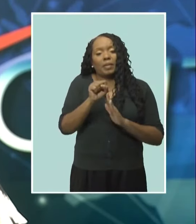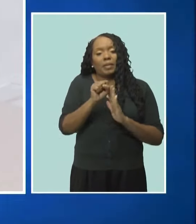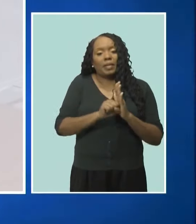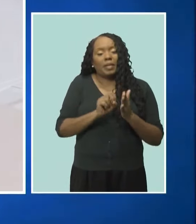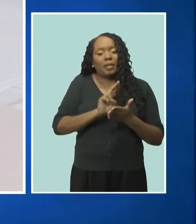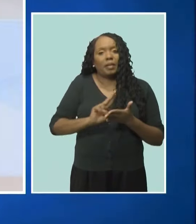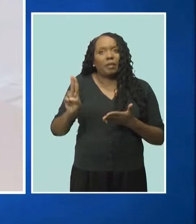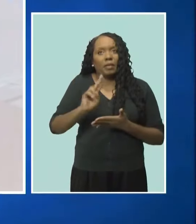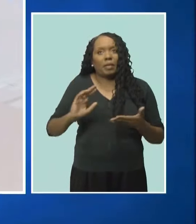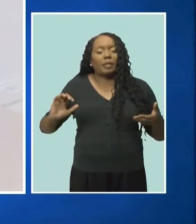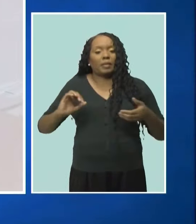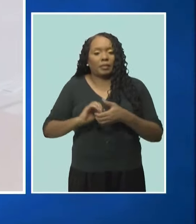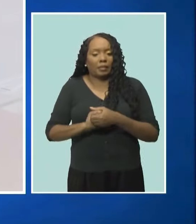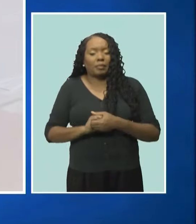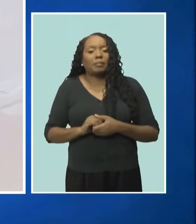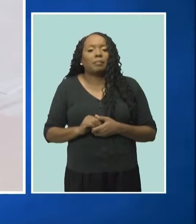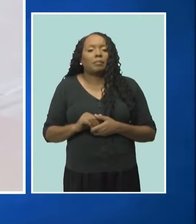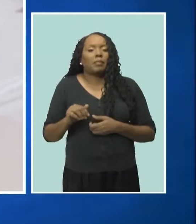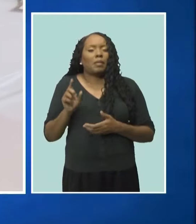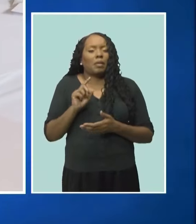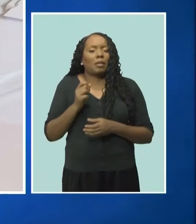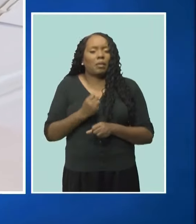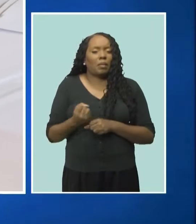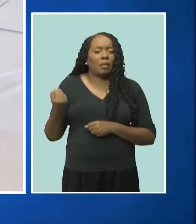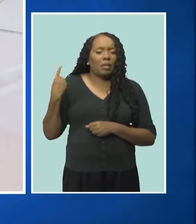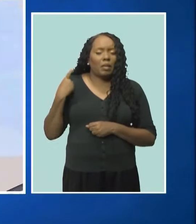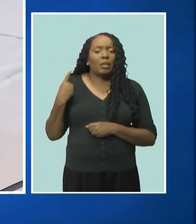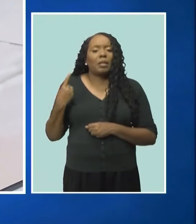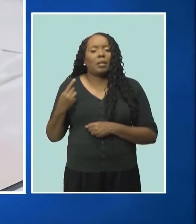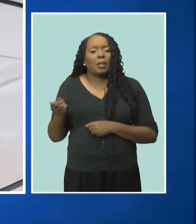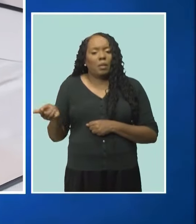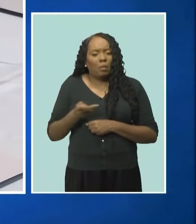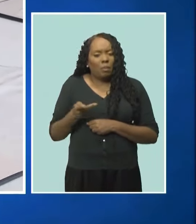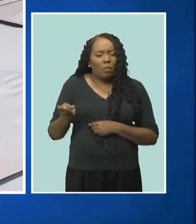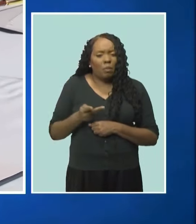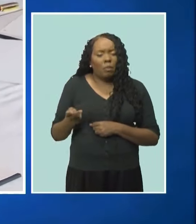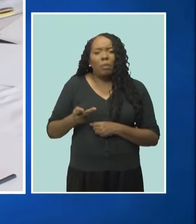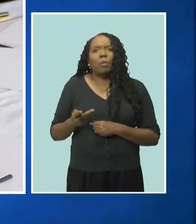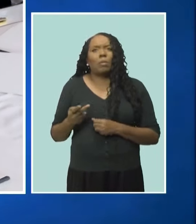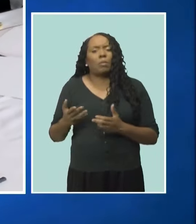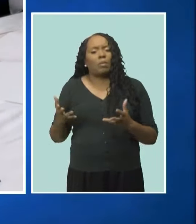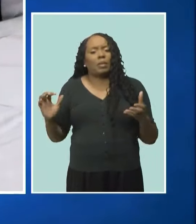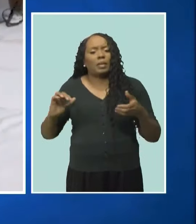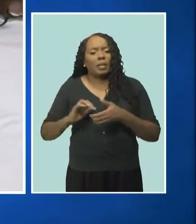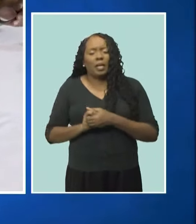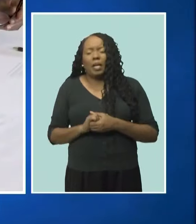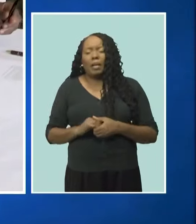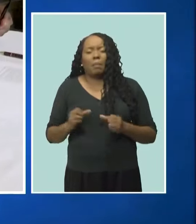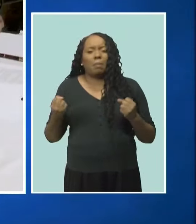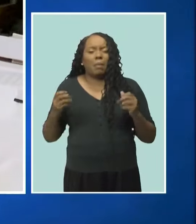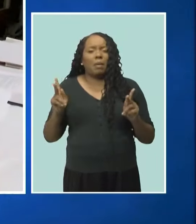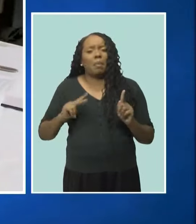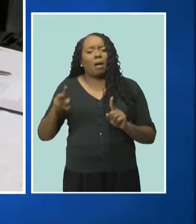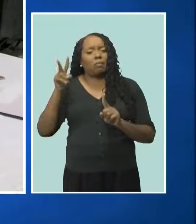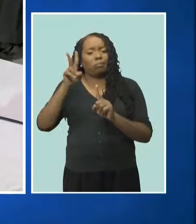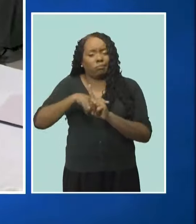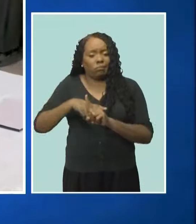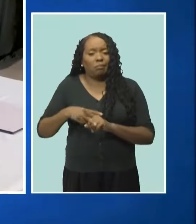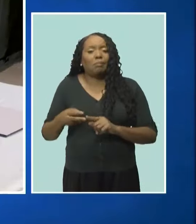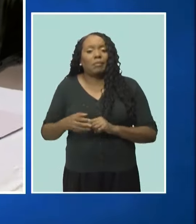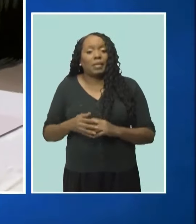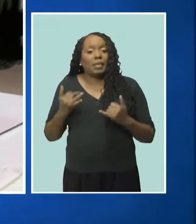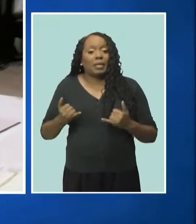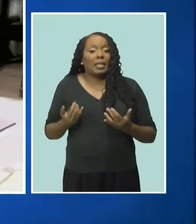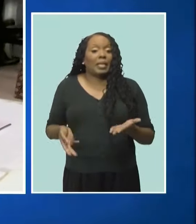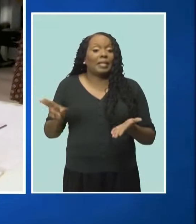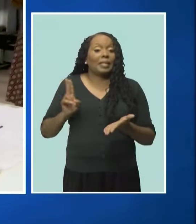ago, when the two institutions embarked on the historic journey, the response to the call for applications was overwhelming. Speaking at the signing of a